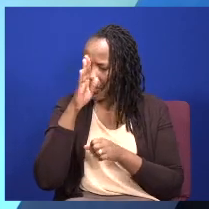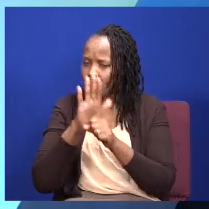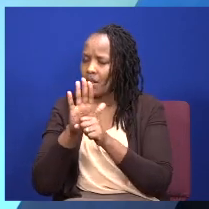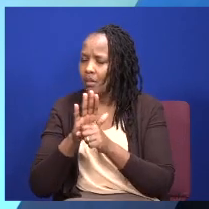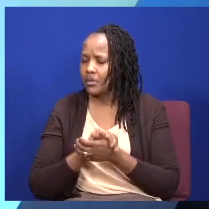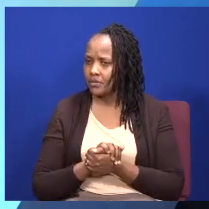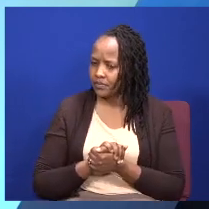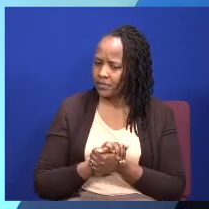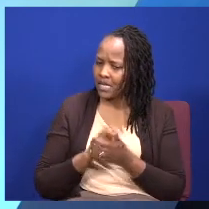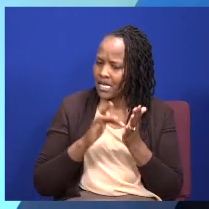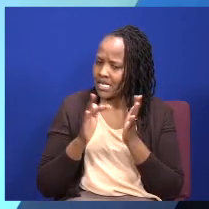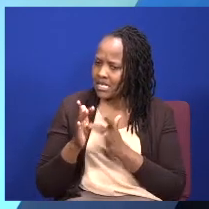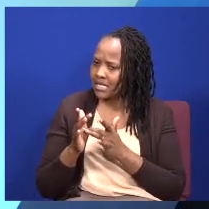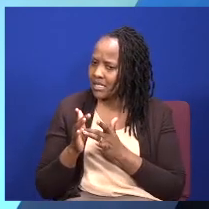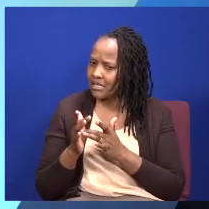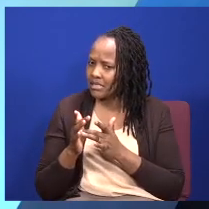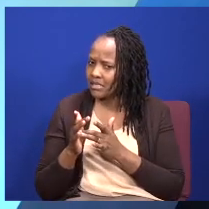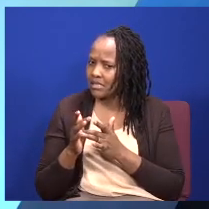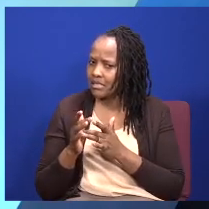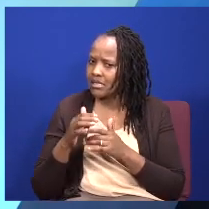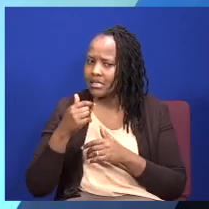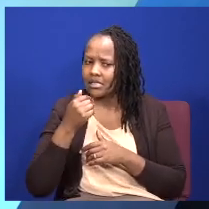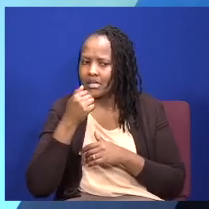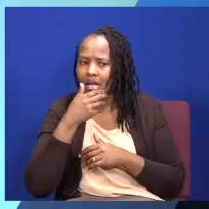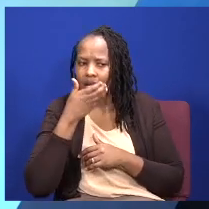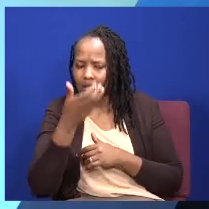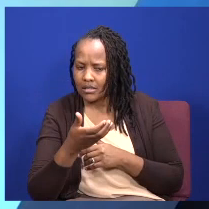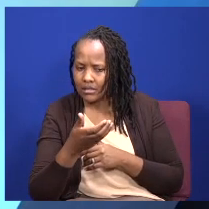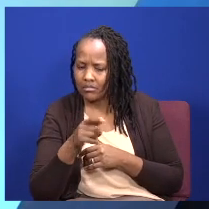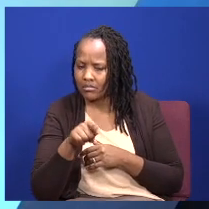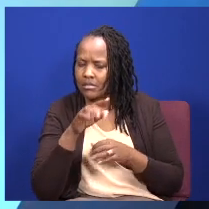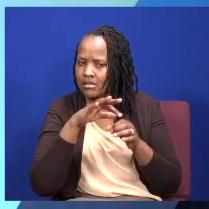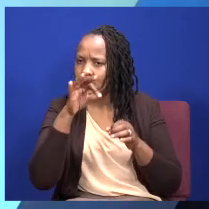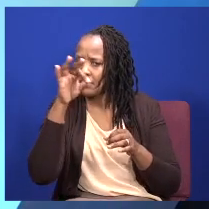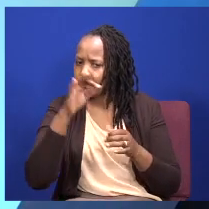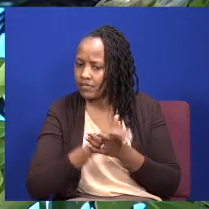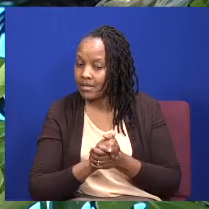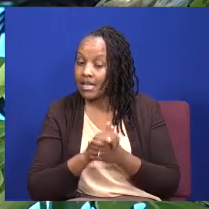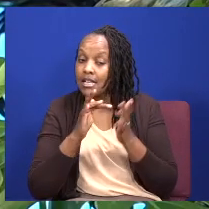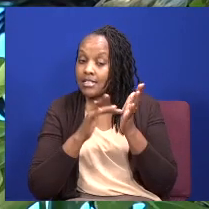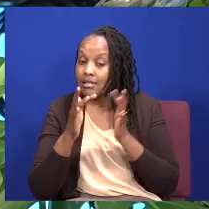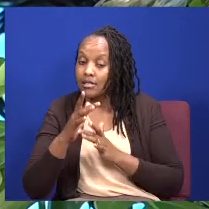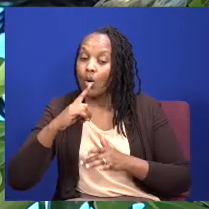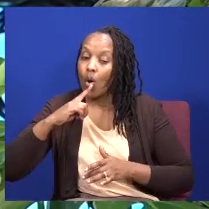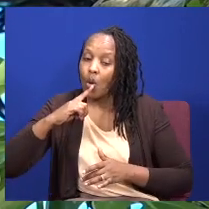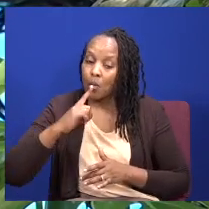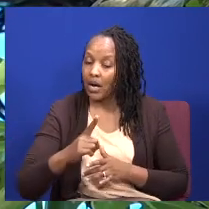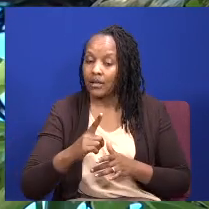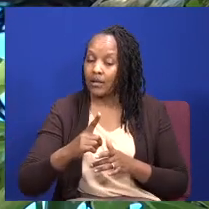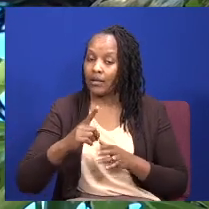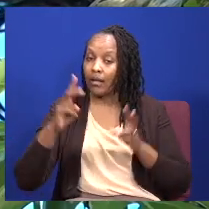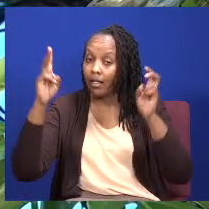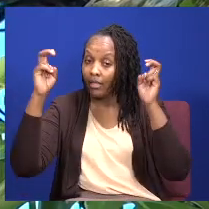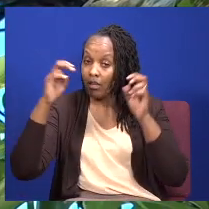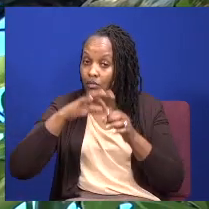And what was Jesus' response, Natalie? What did Jesus tell the evil spirit? Jesus commanded the spirits, and